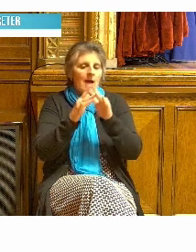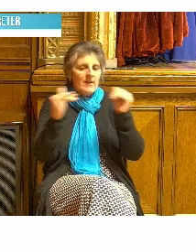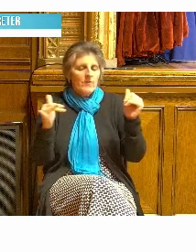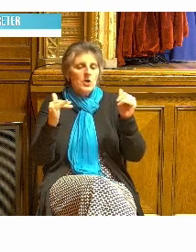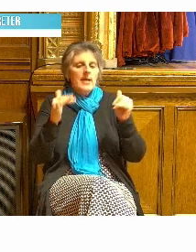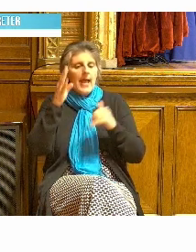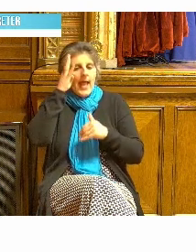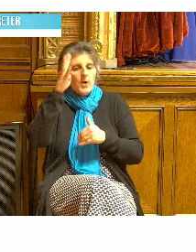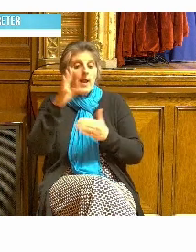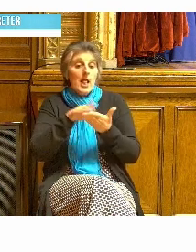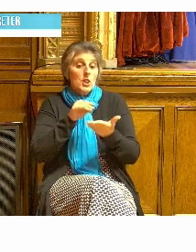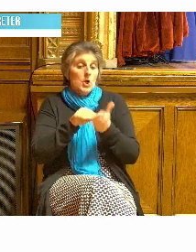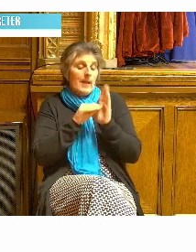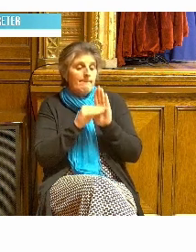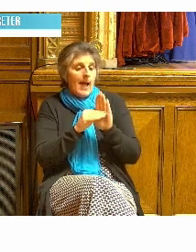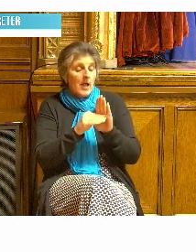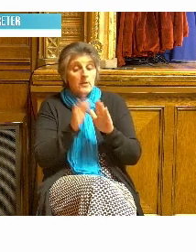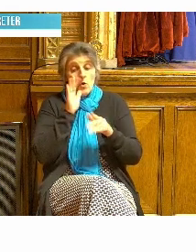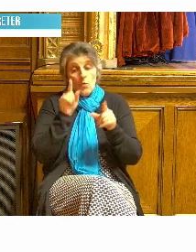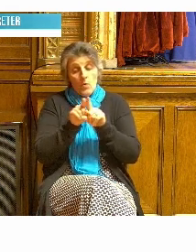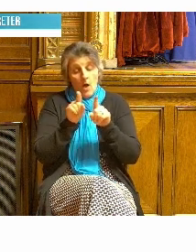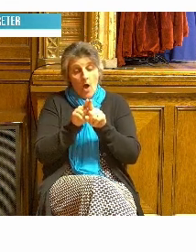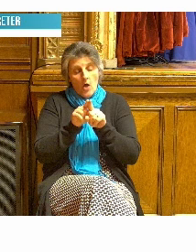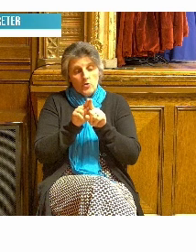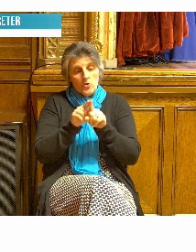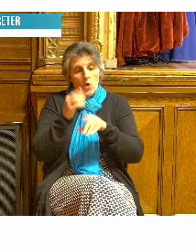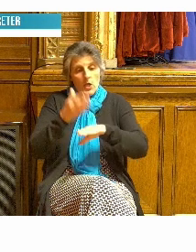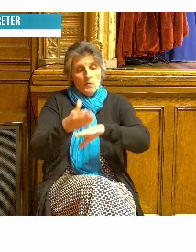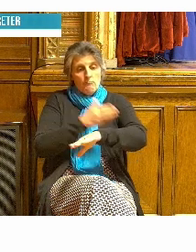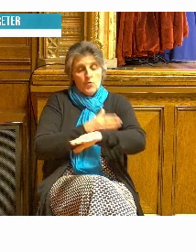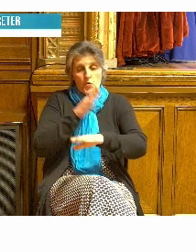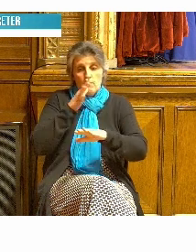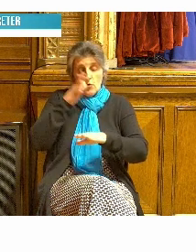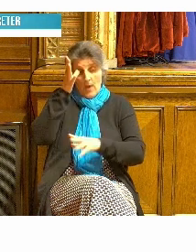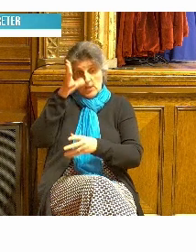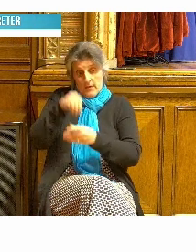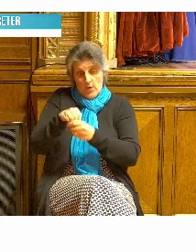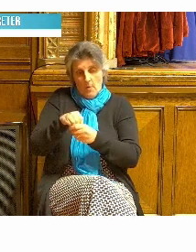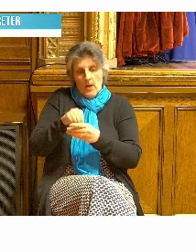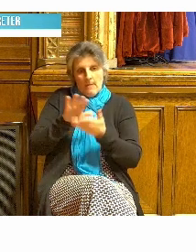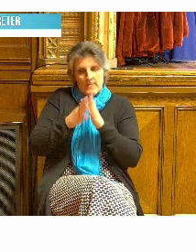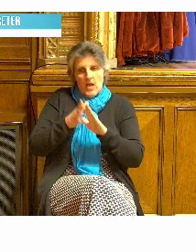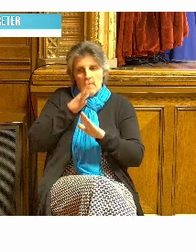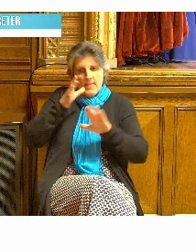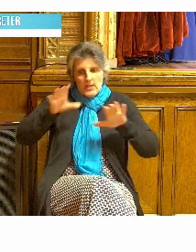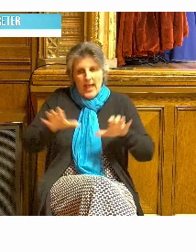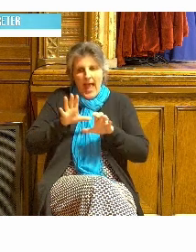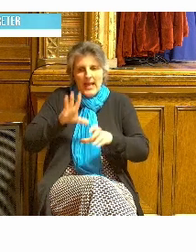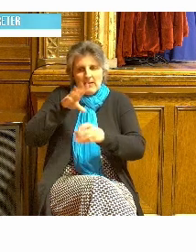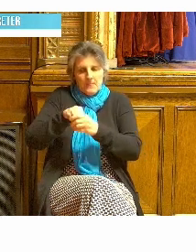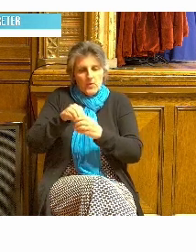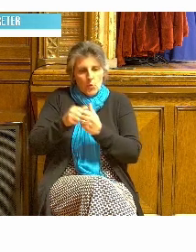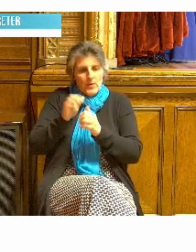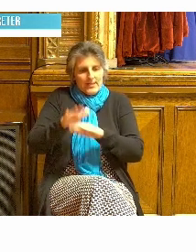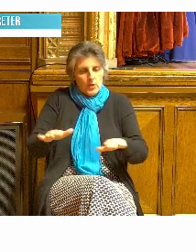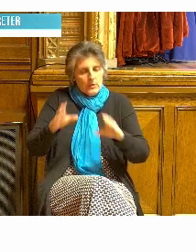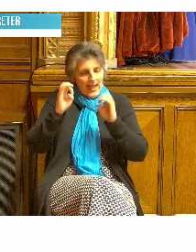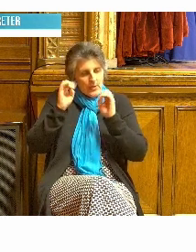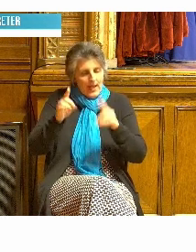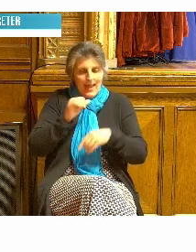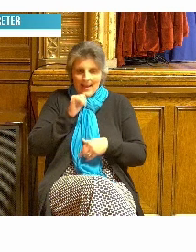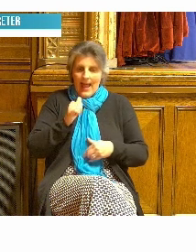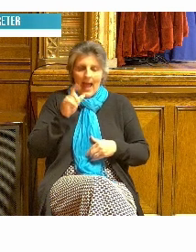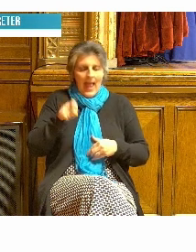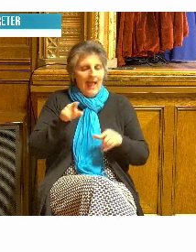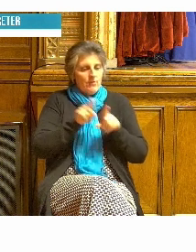creating learning models. It will also increase parental involvement, making parents an active participant in their children's education and not